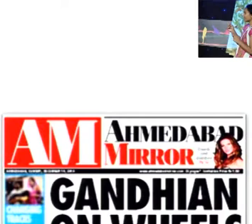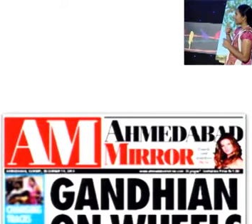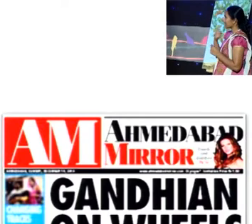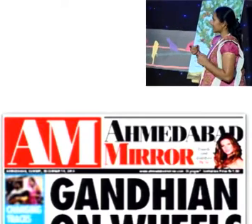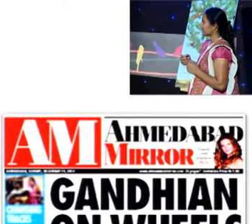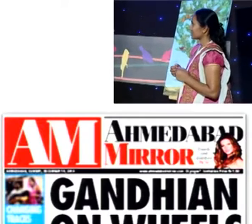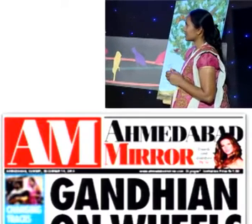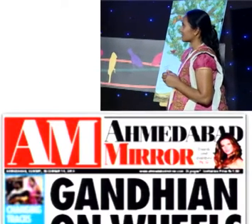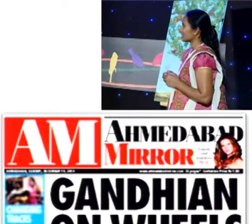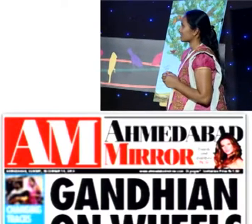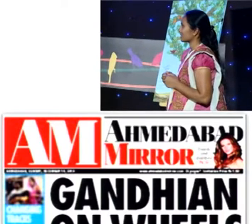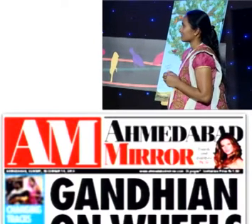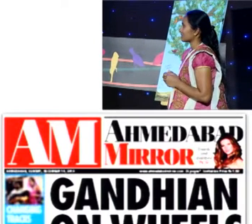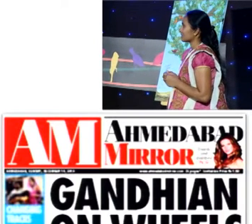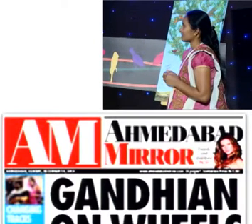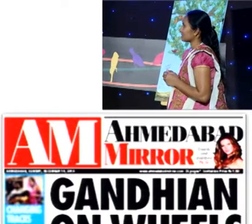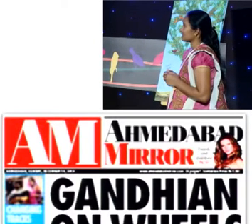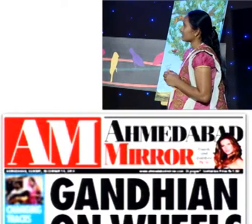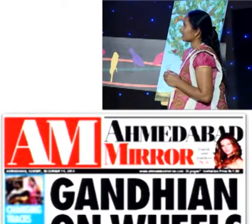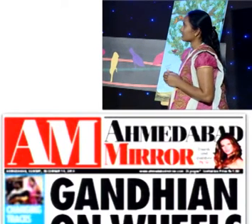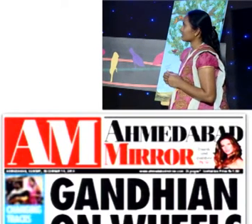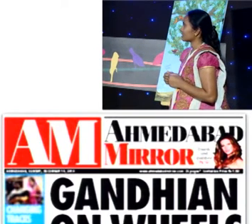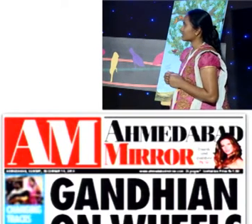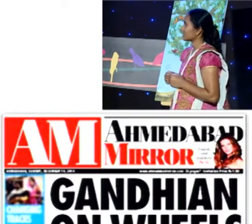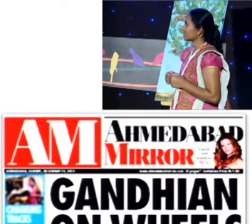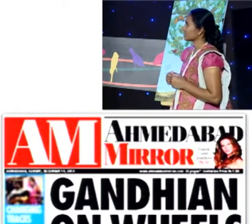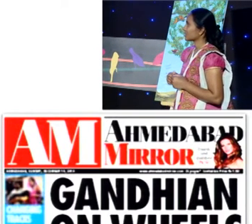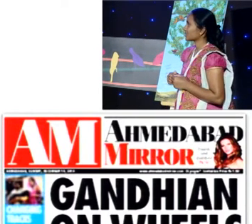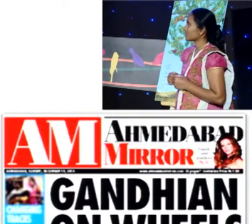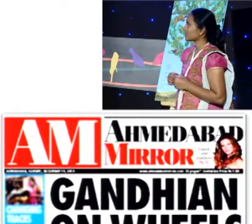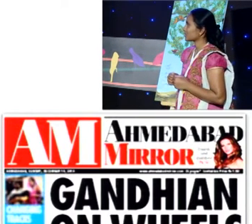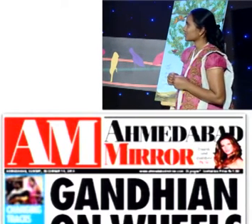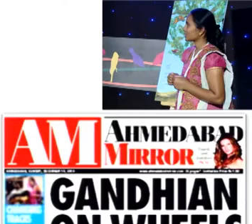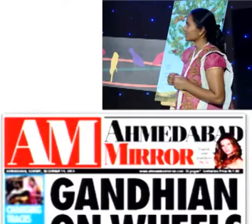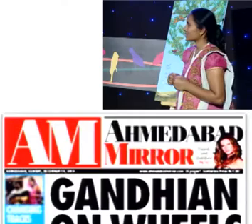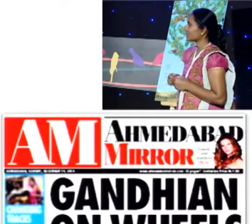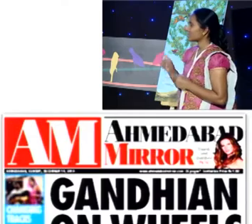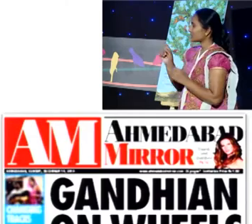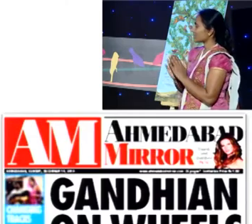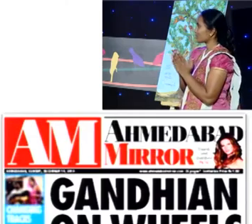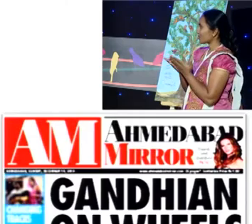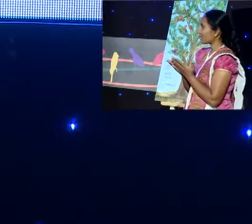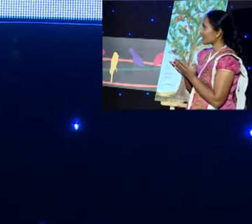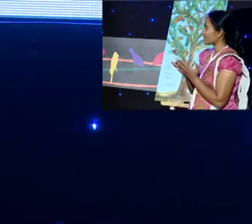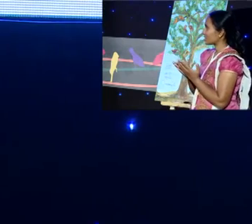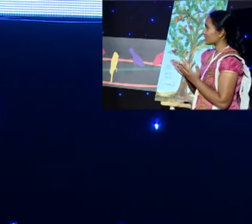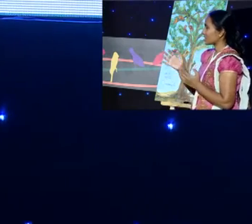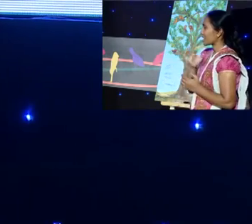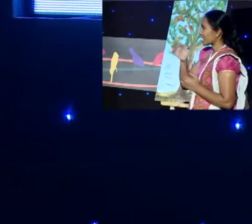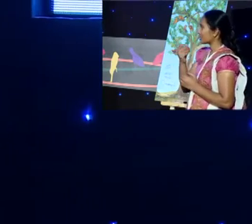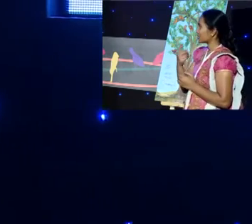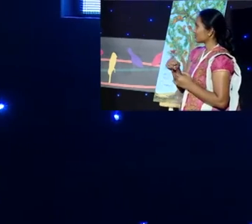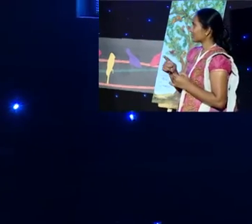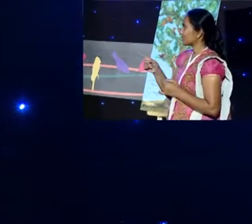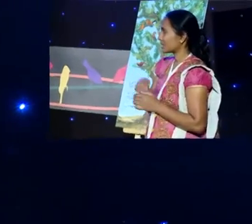let me show you another book. Takes out another book, and he says, this is the notebook in which I asked them how they felt sitting in